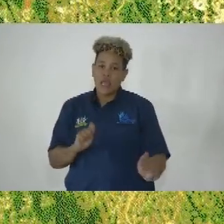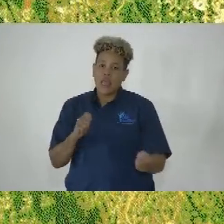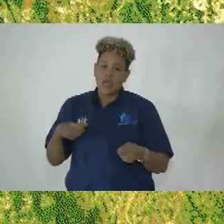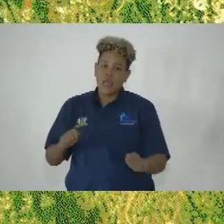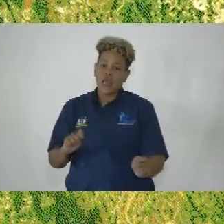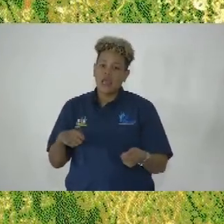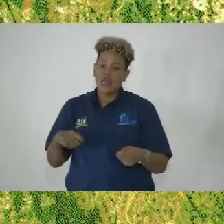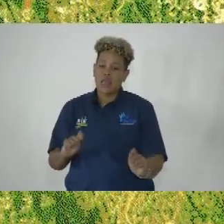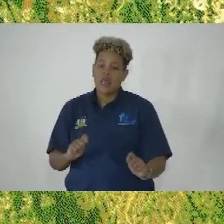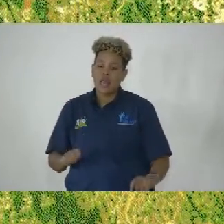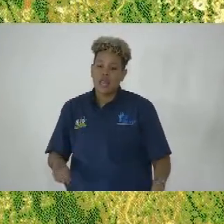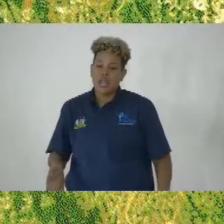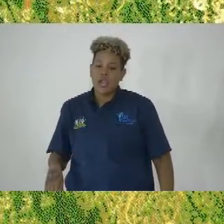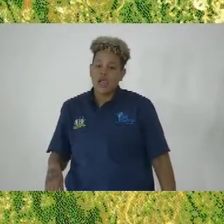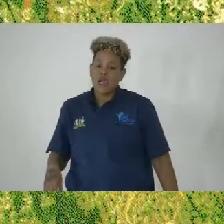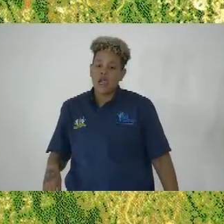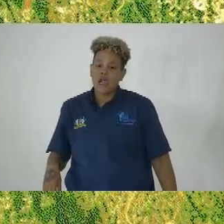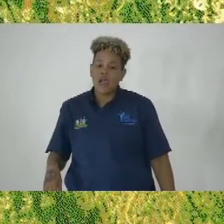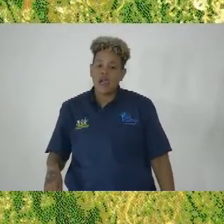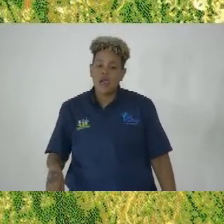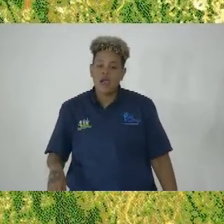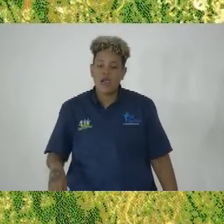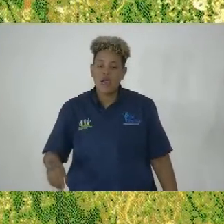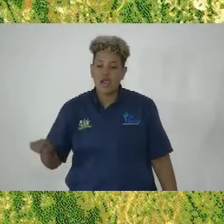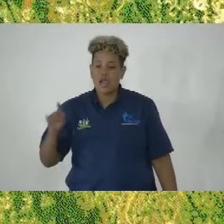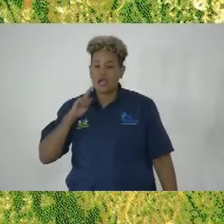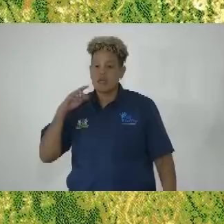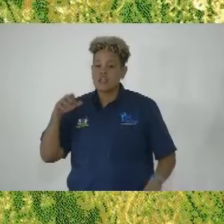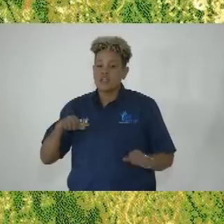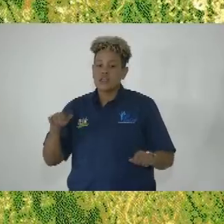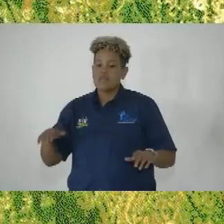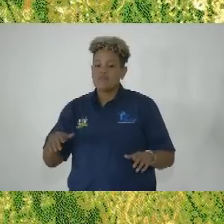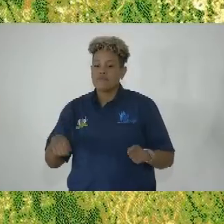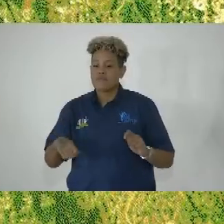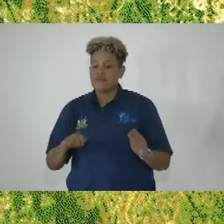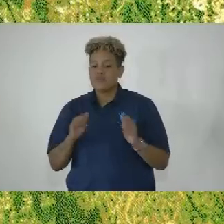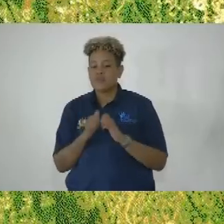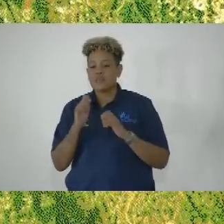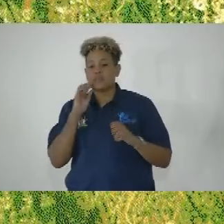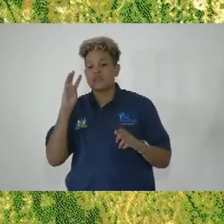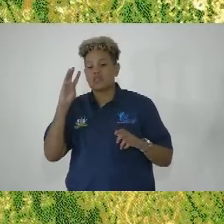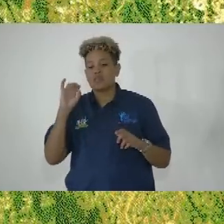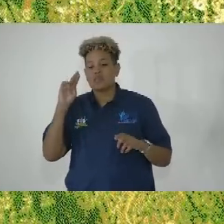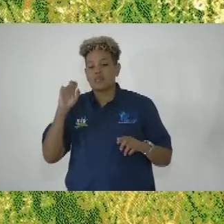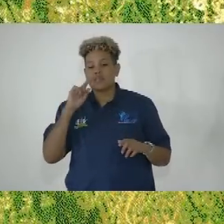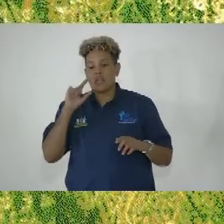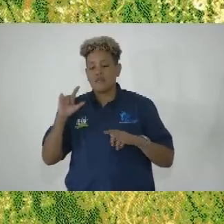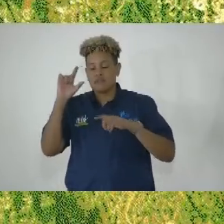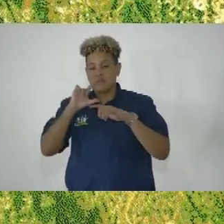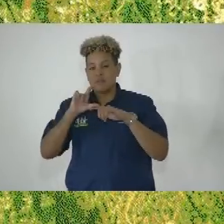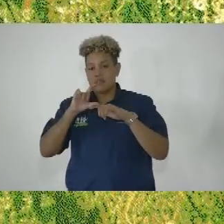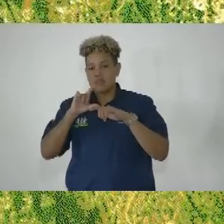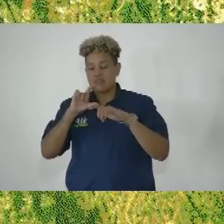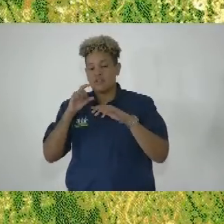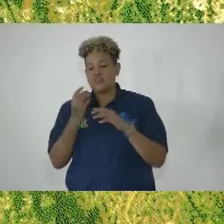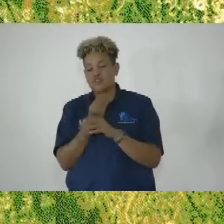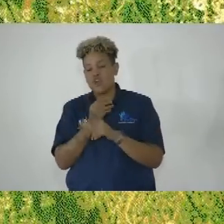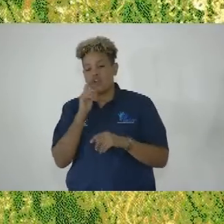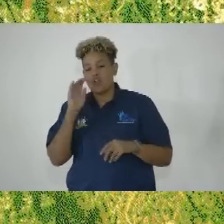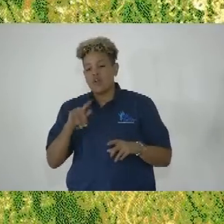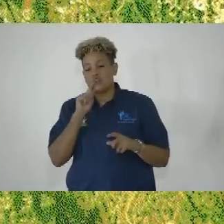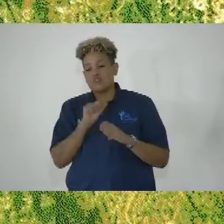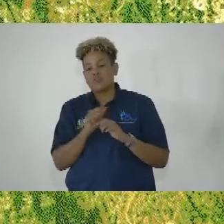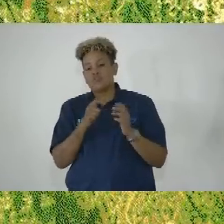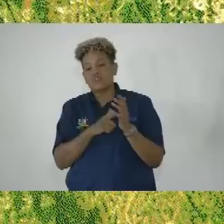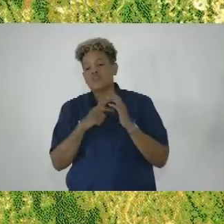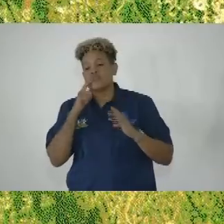is when they do the so-called reclamation, even with the 6 inches of topsoil, which is all that is required.